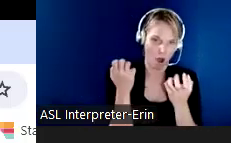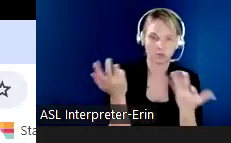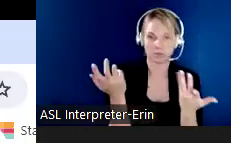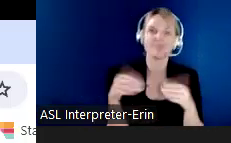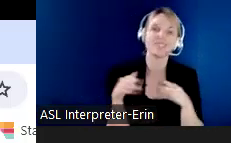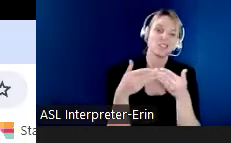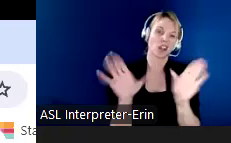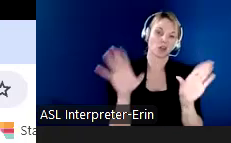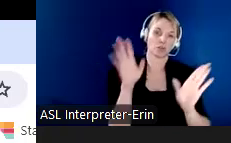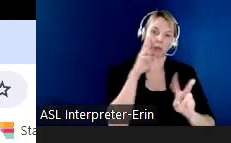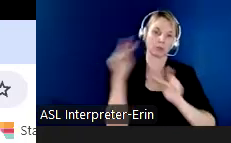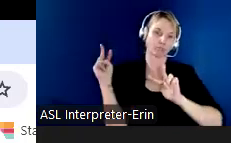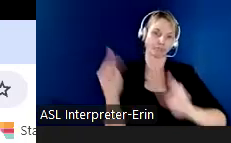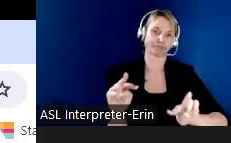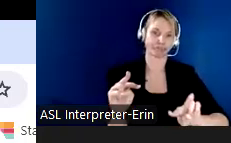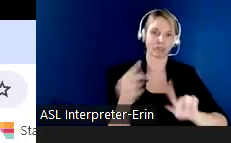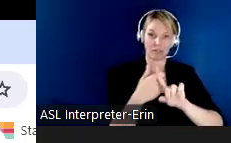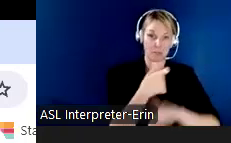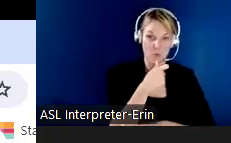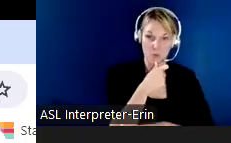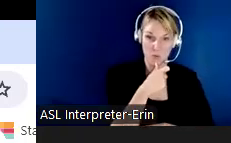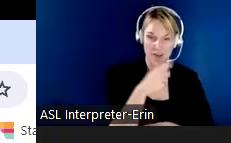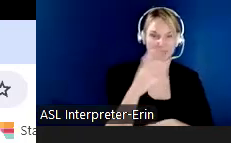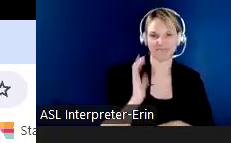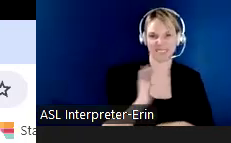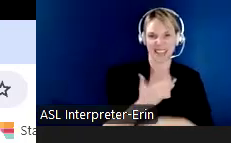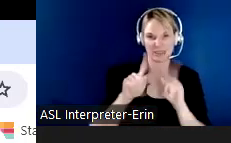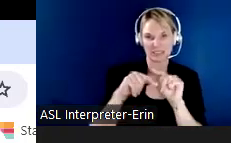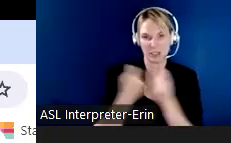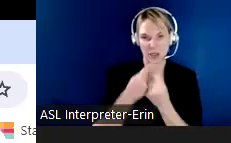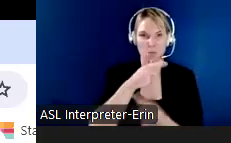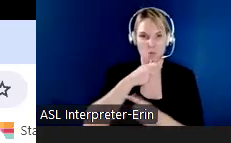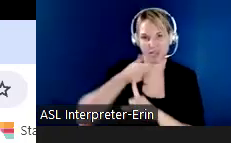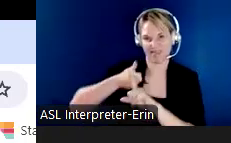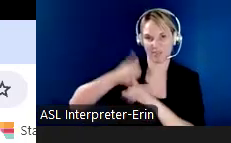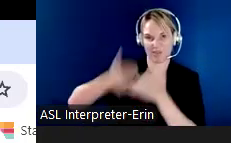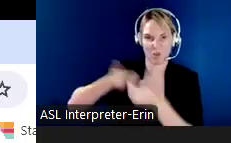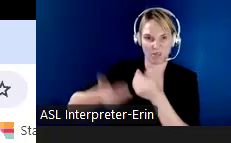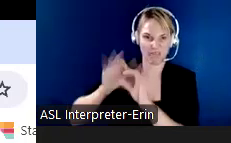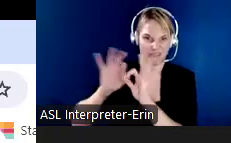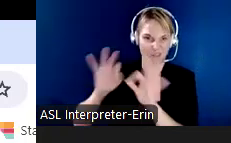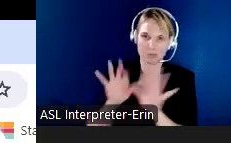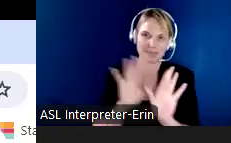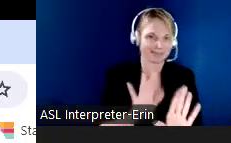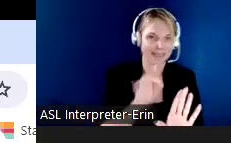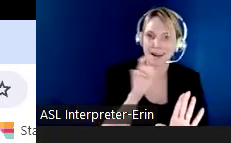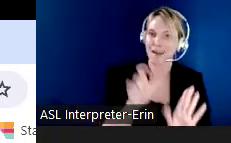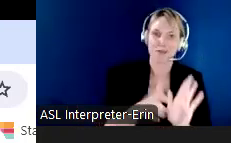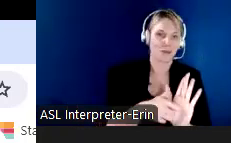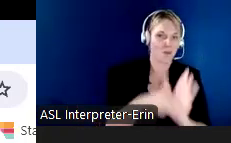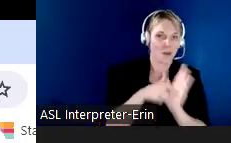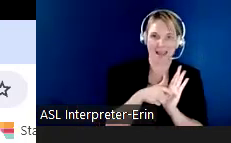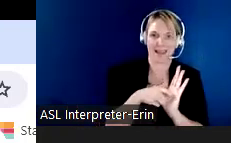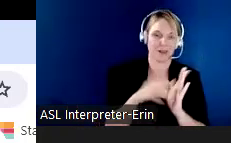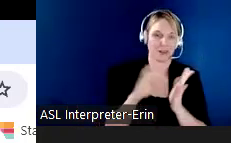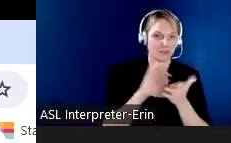by our elections team who processes the forms. But again, not required. You're totally fine to leave it blank.